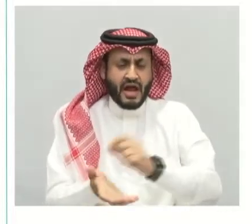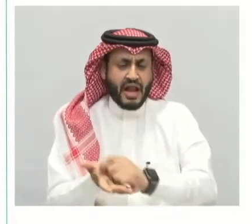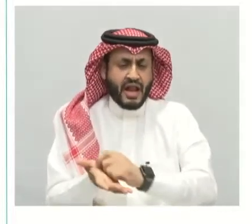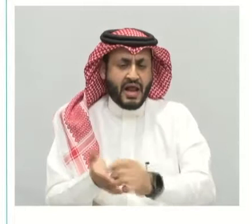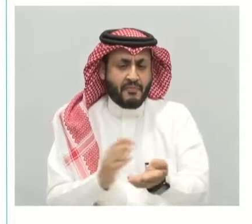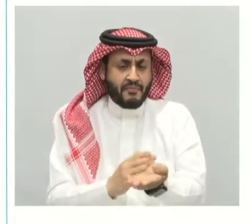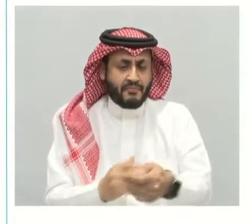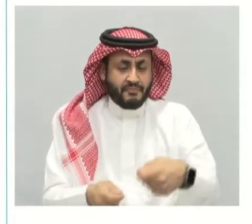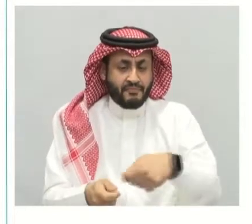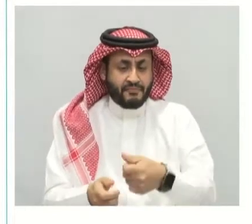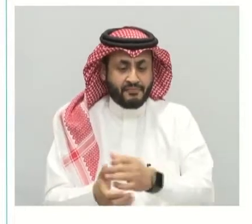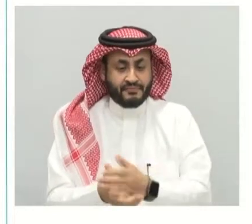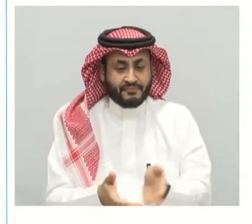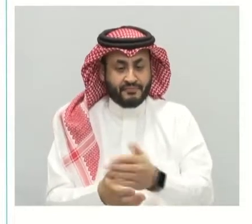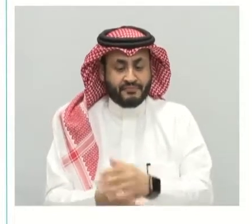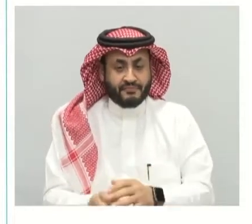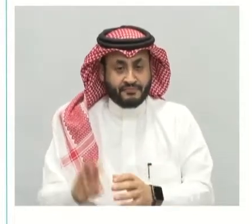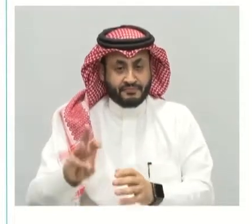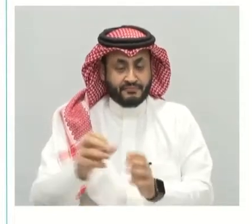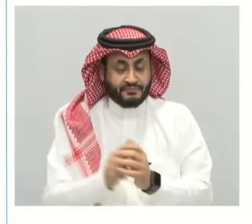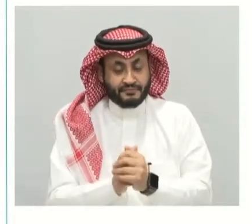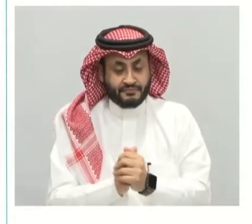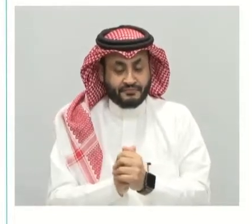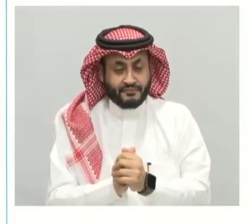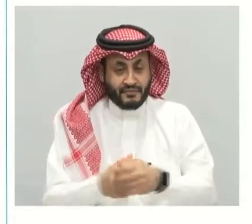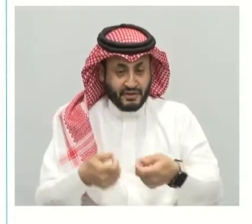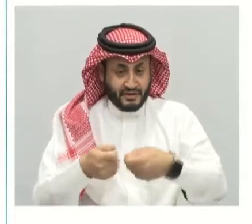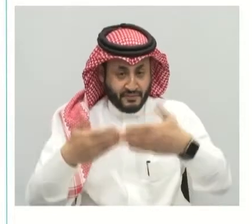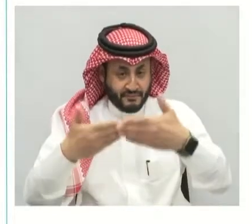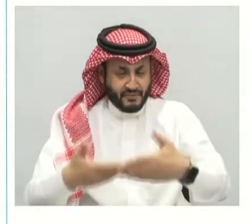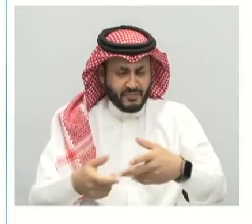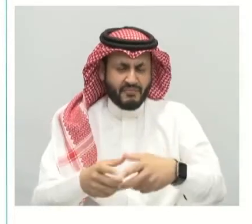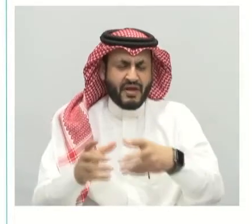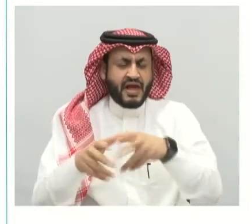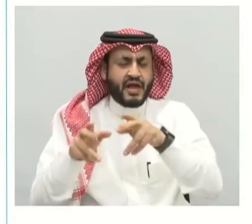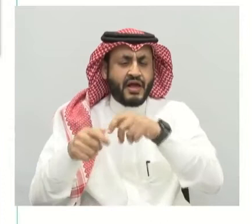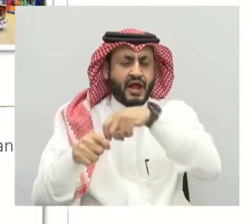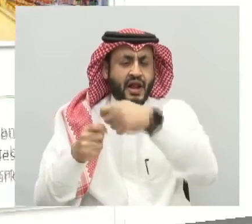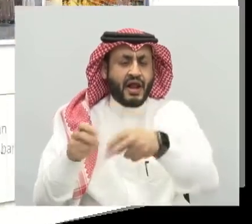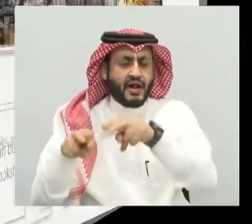the bank. And number six, the supermarket, you can buy fruit and vegetables.